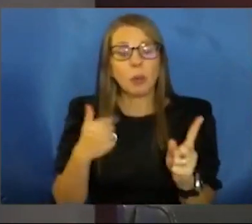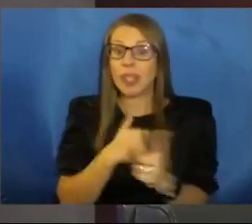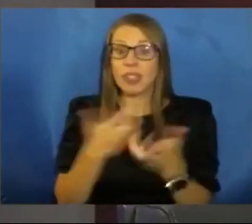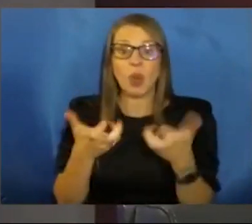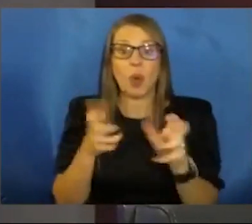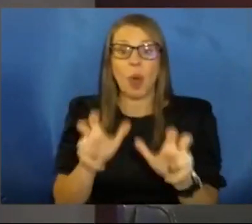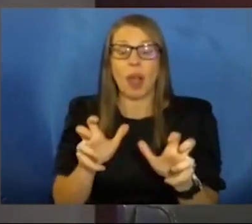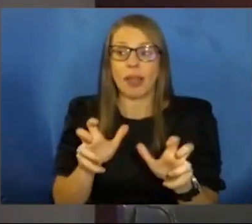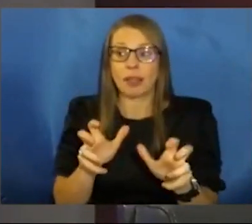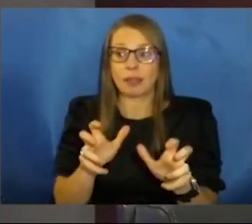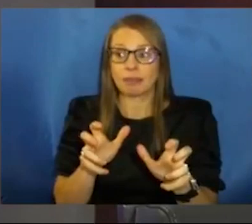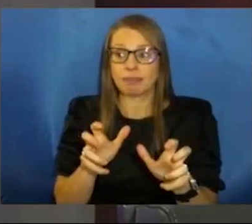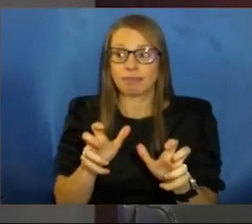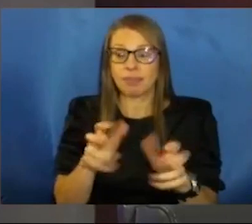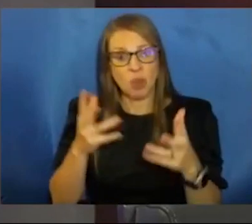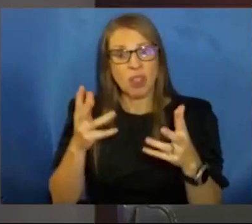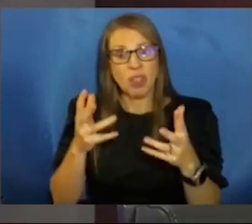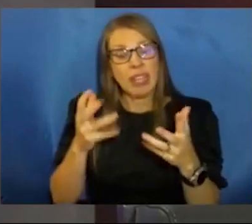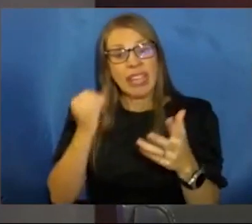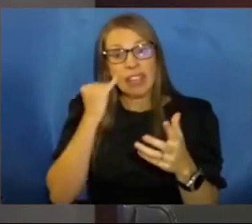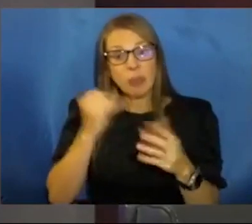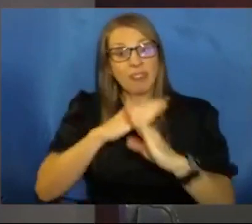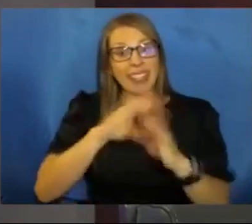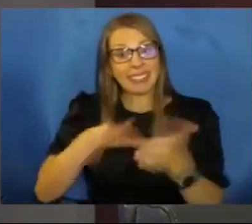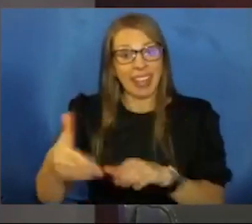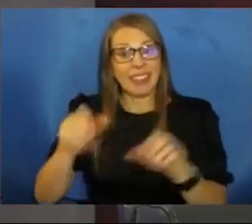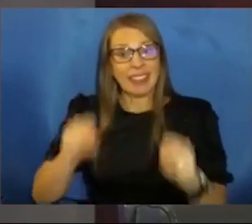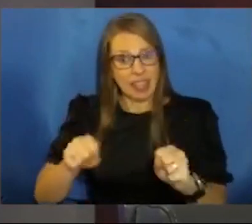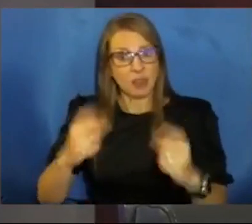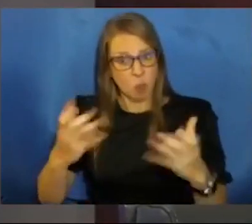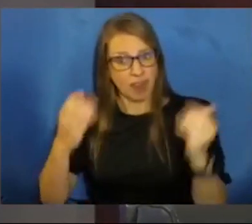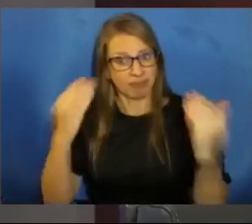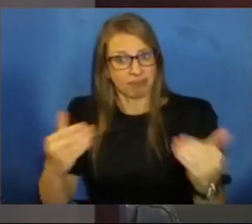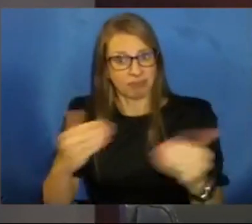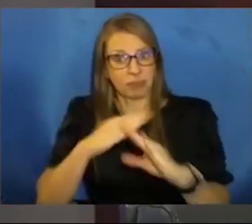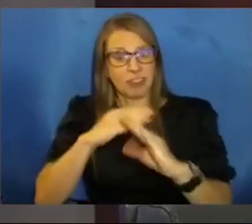No. No. Thank you. The short answer is no.